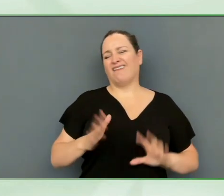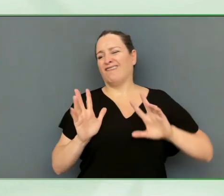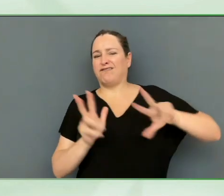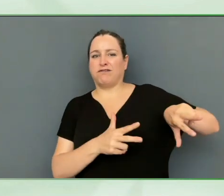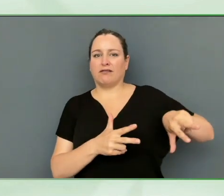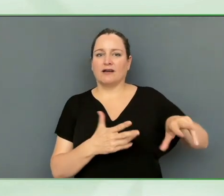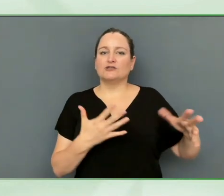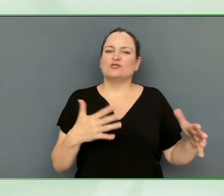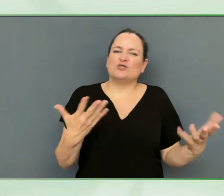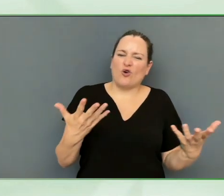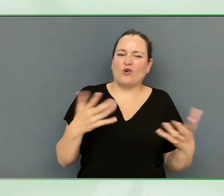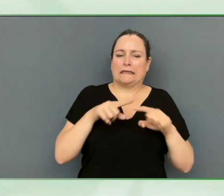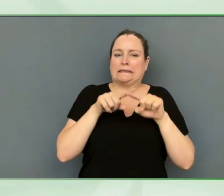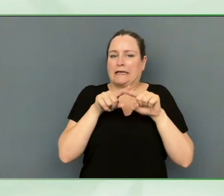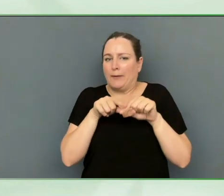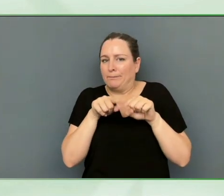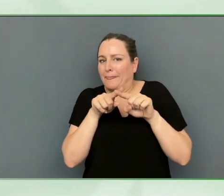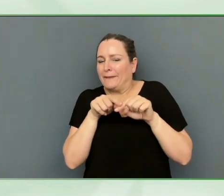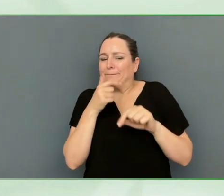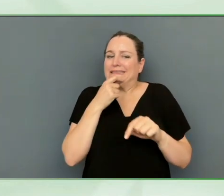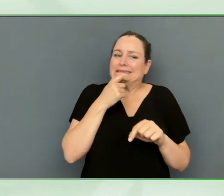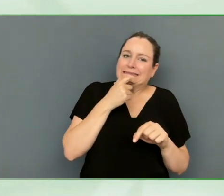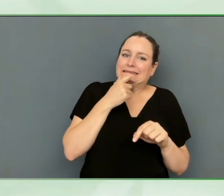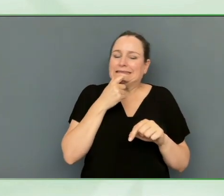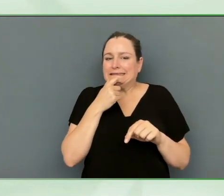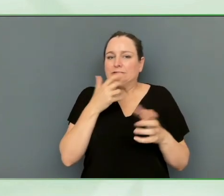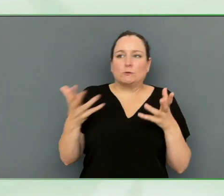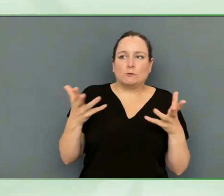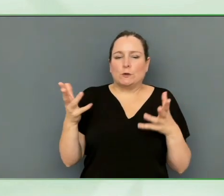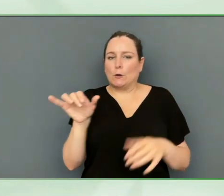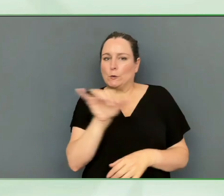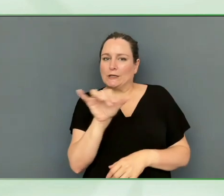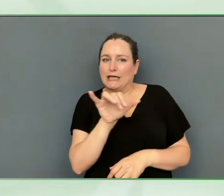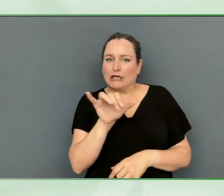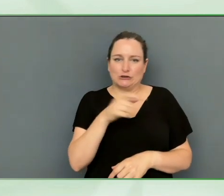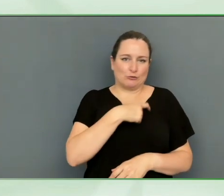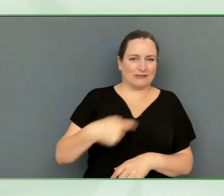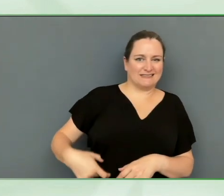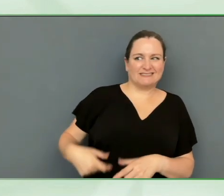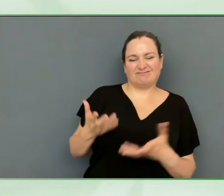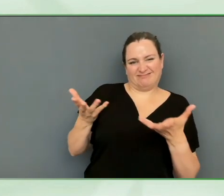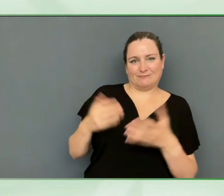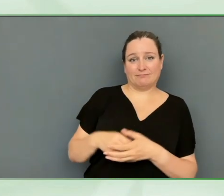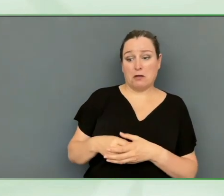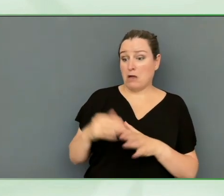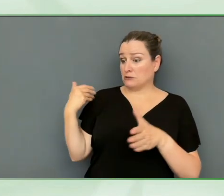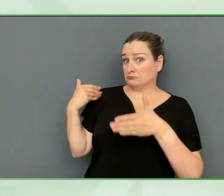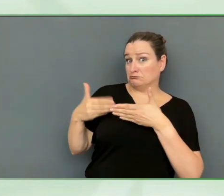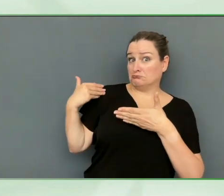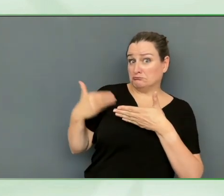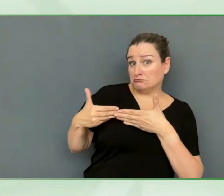fluctuate over the years, but this last couple of years has been a prime example of how people with disabilities